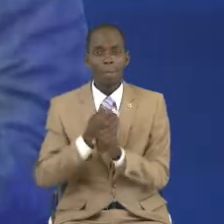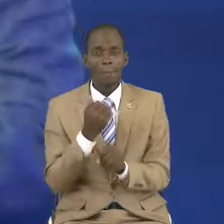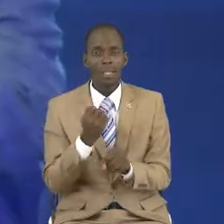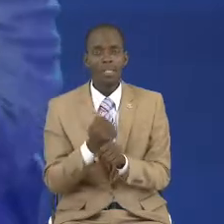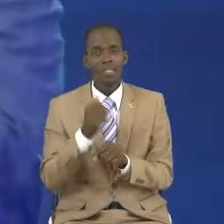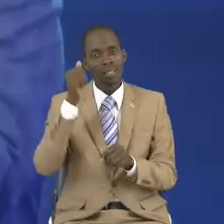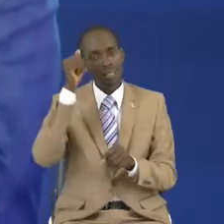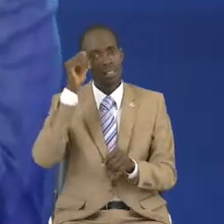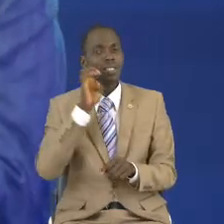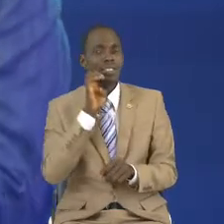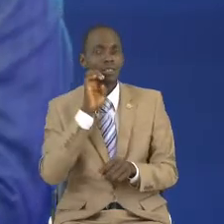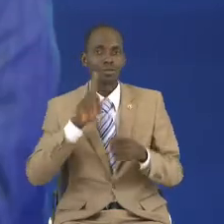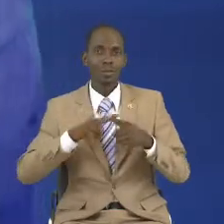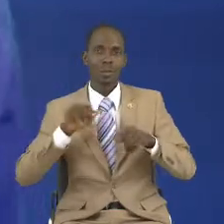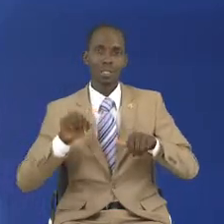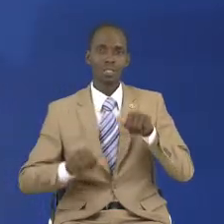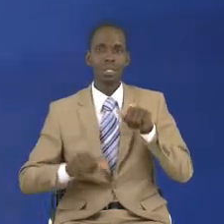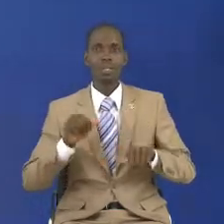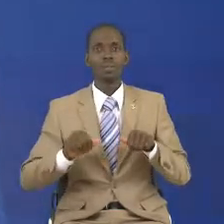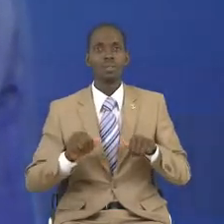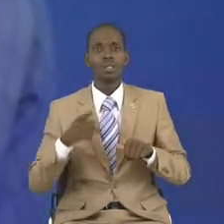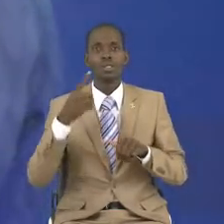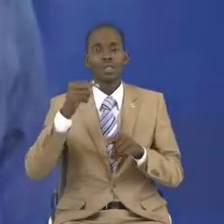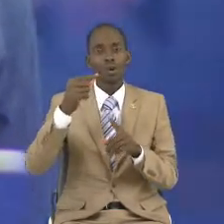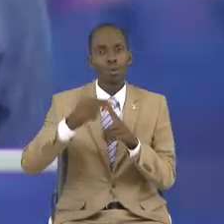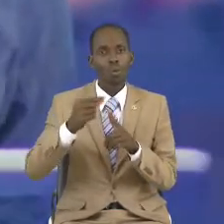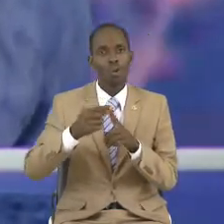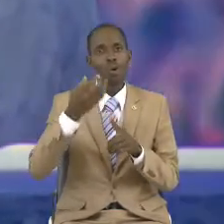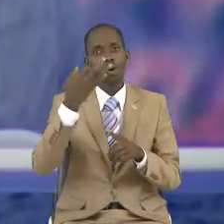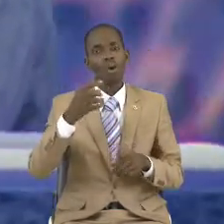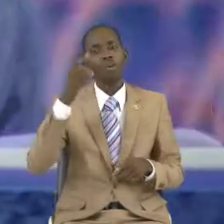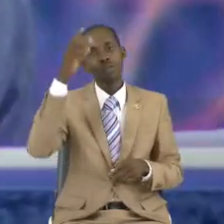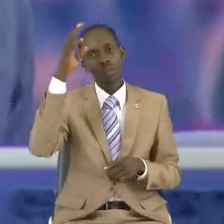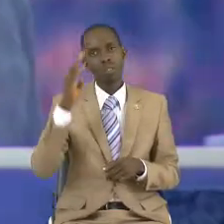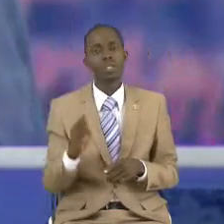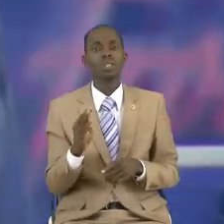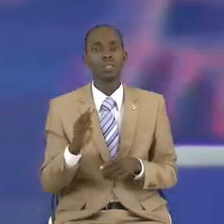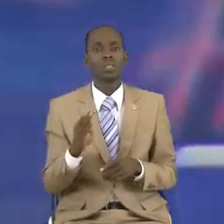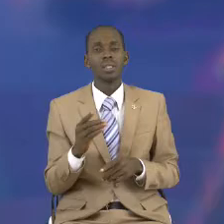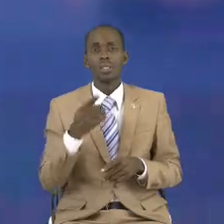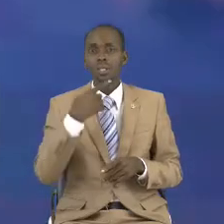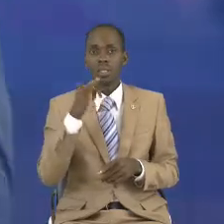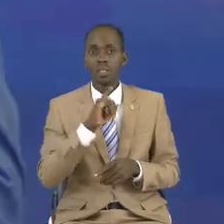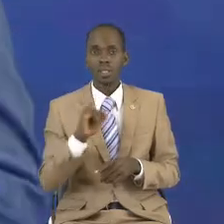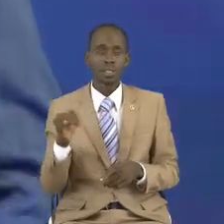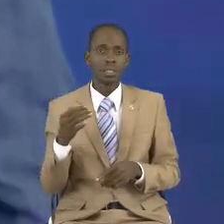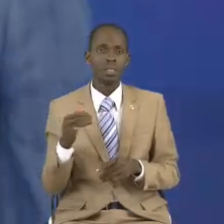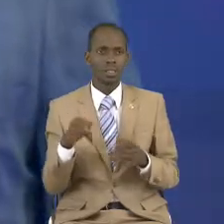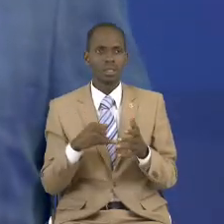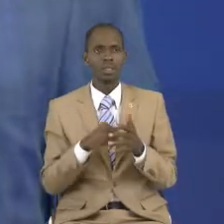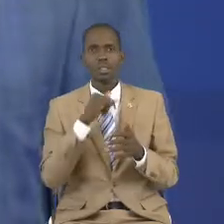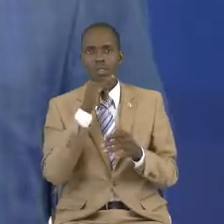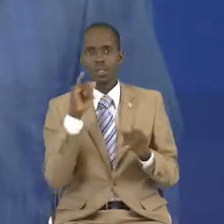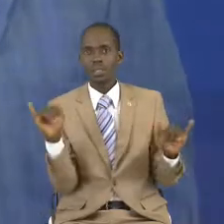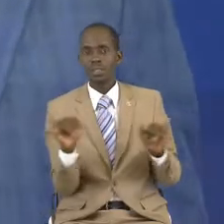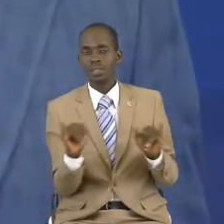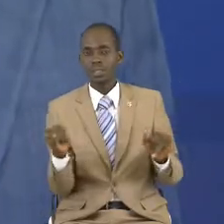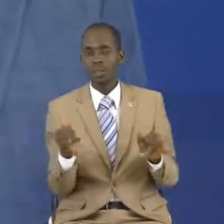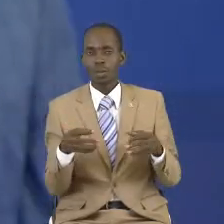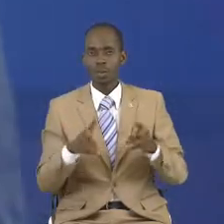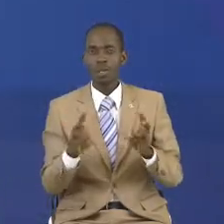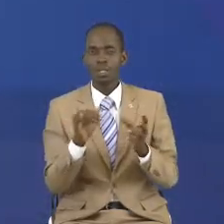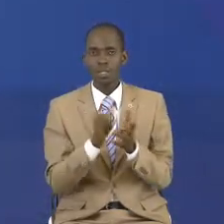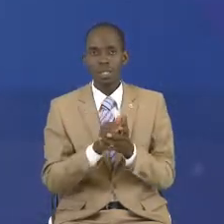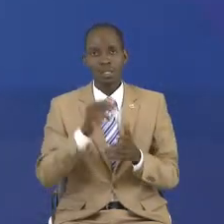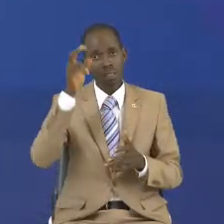eve to doubt the words of god isn't that the same messiah the usage today